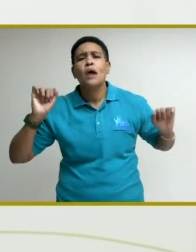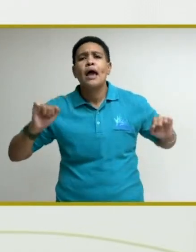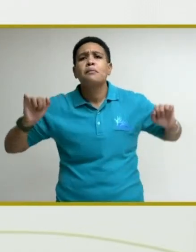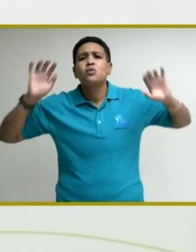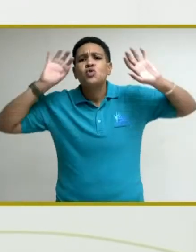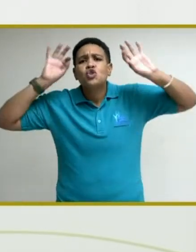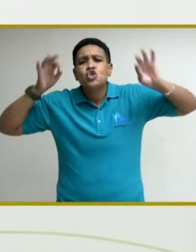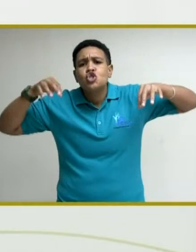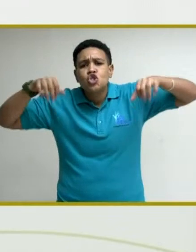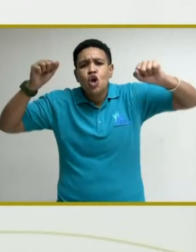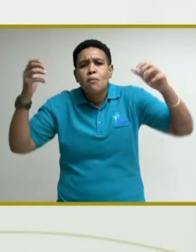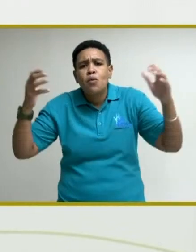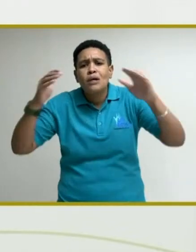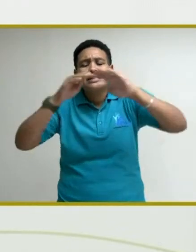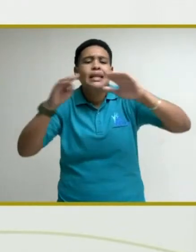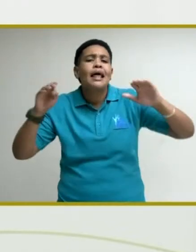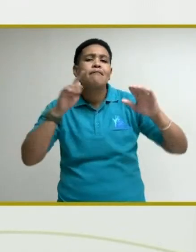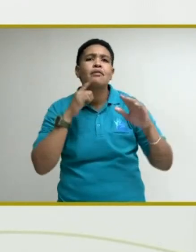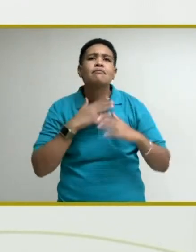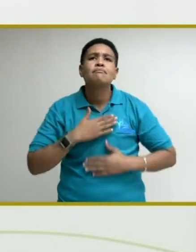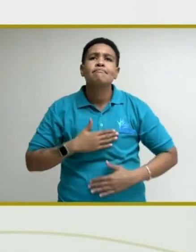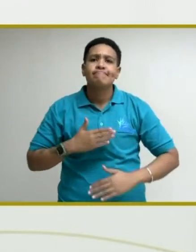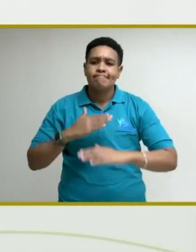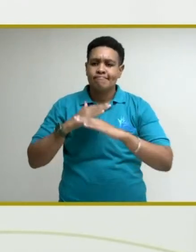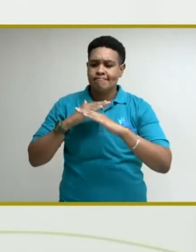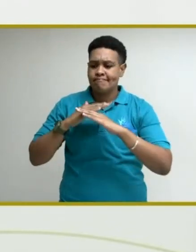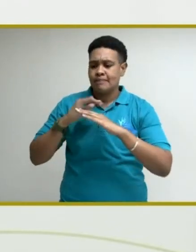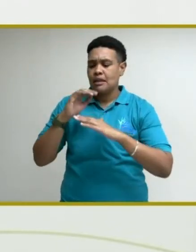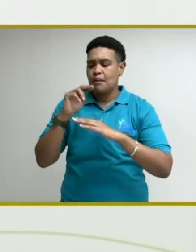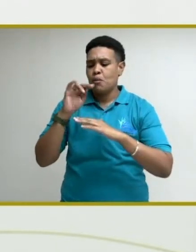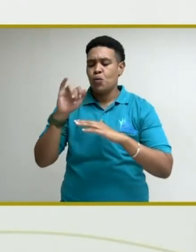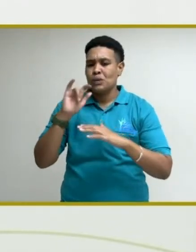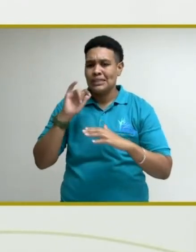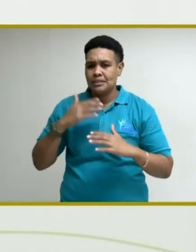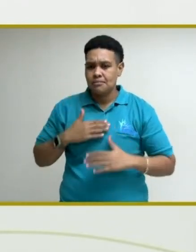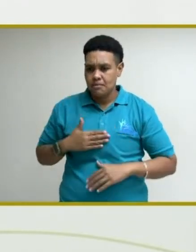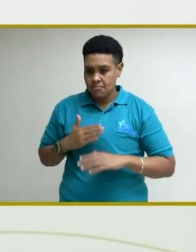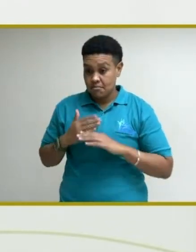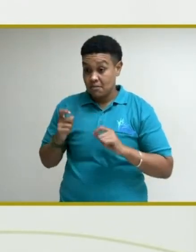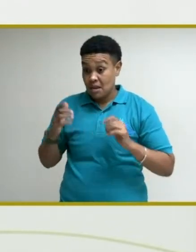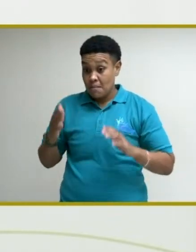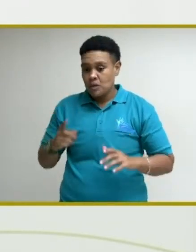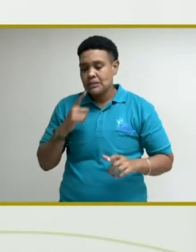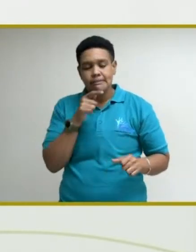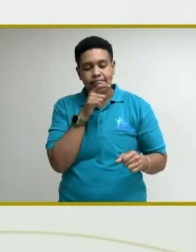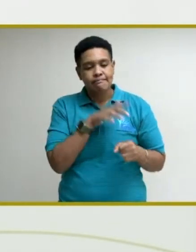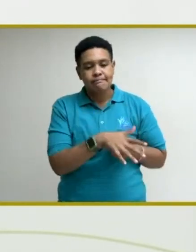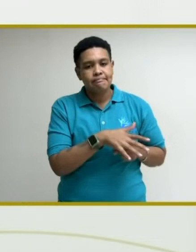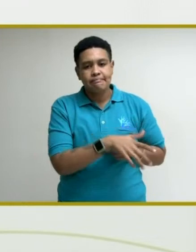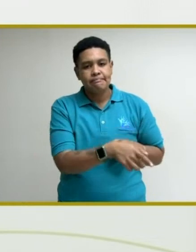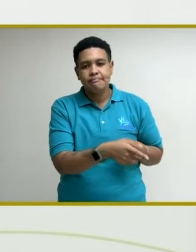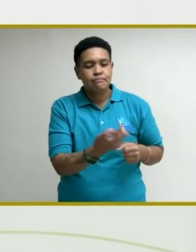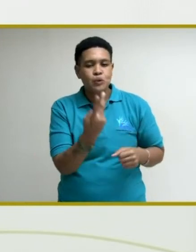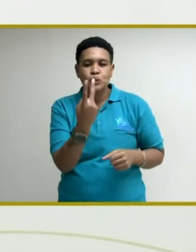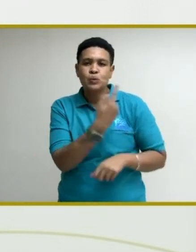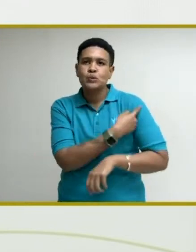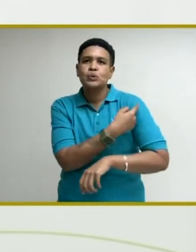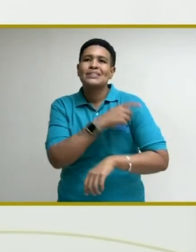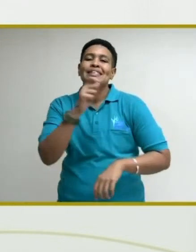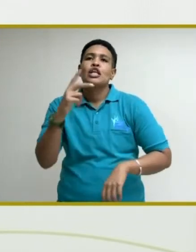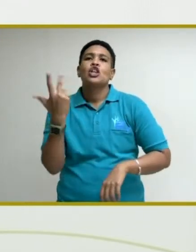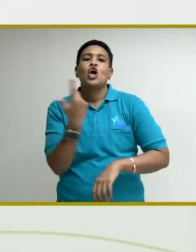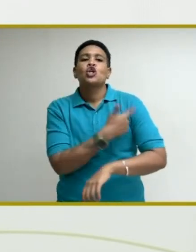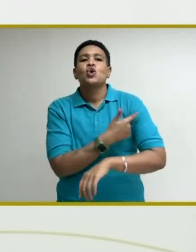determine what is the level of immunity that is mounted by the person to say that this is inadequate and that there would be a need for a